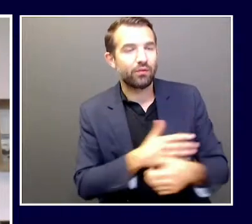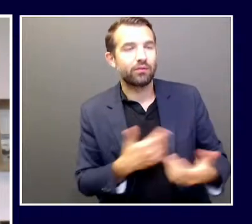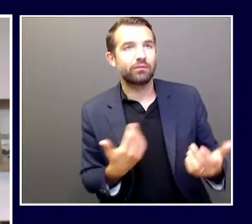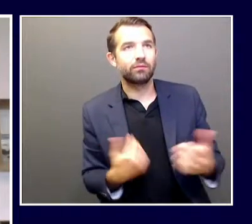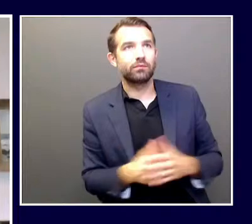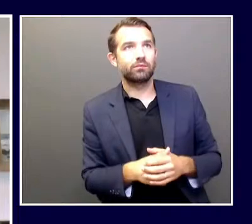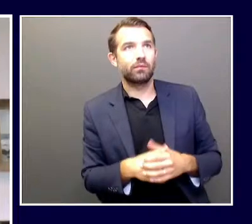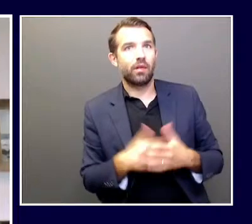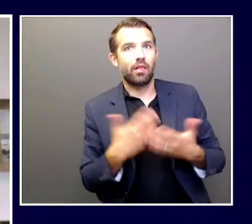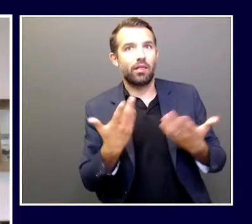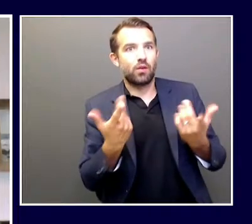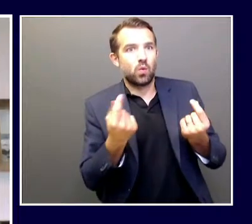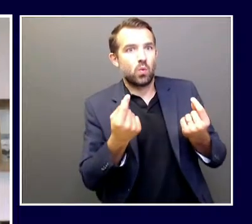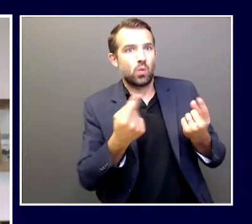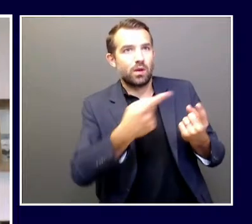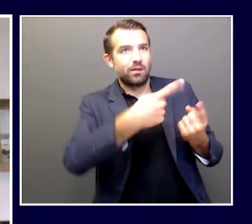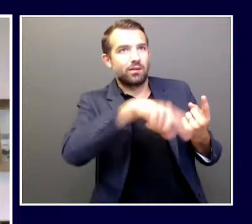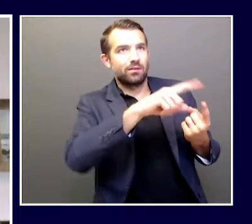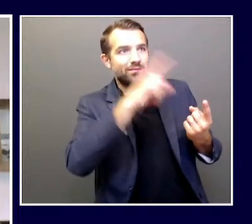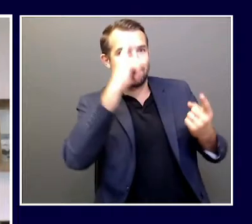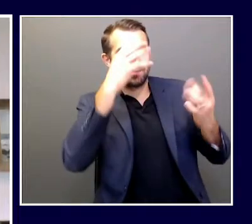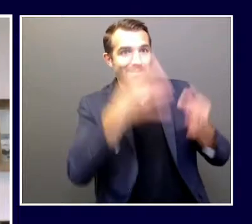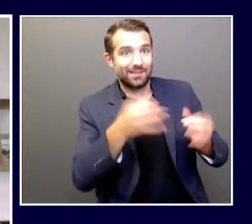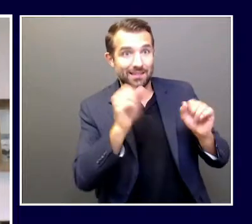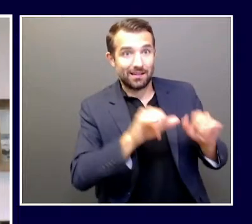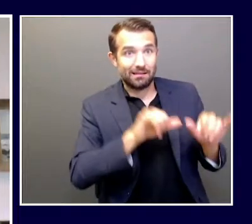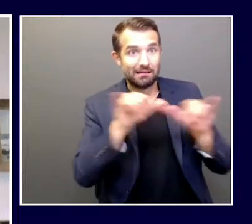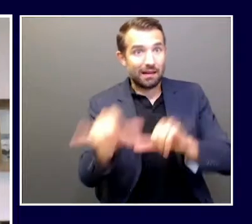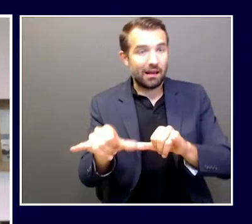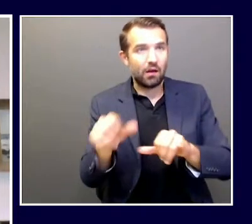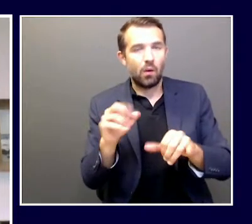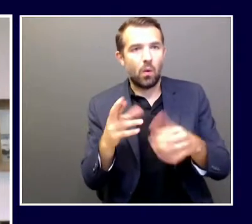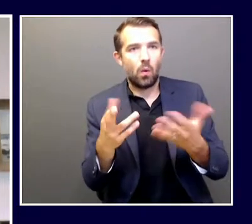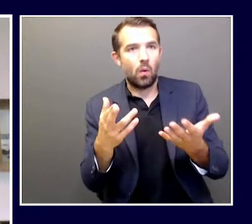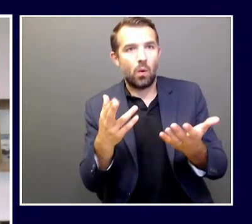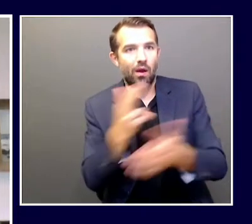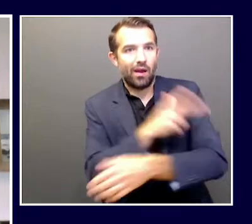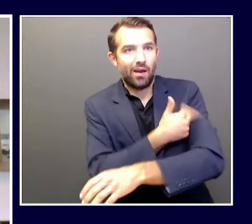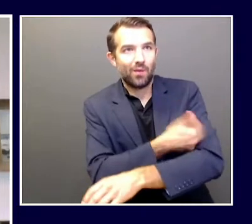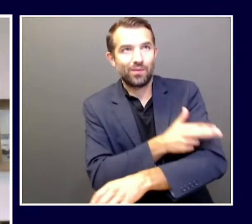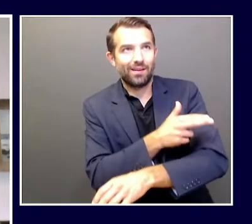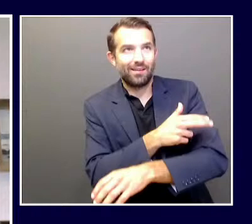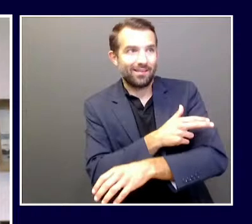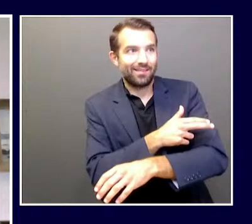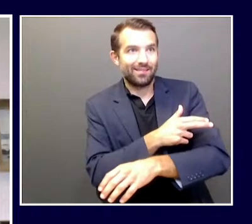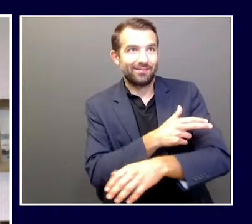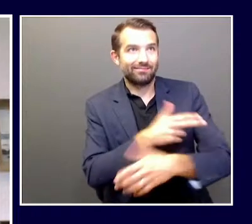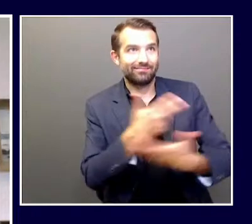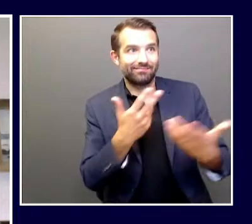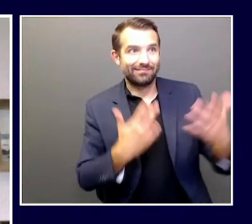and thus a subset of those ICU beds are also filling up with COVID and non-COVID alike.